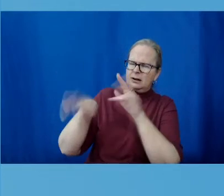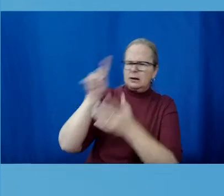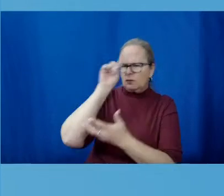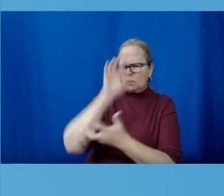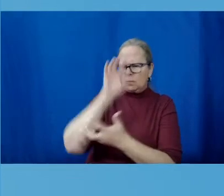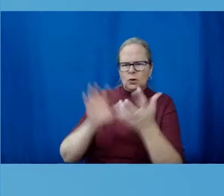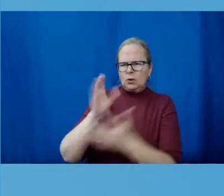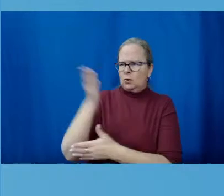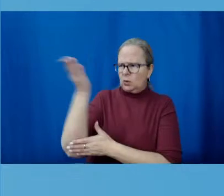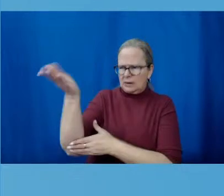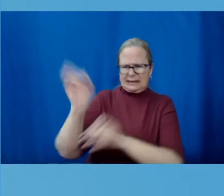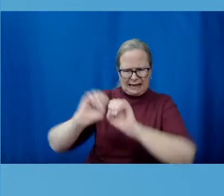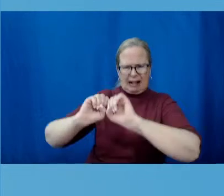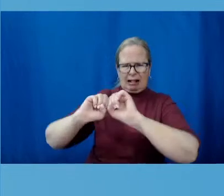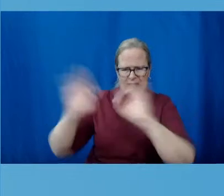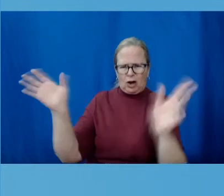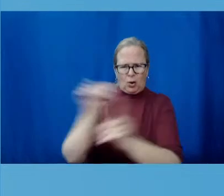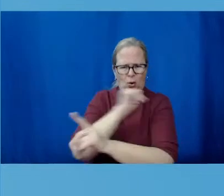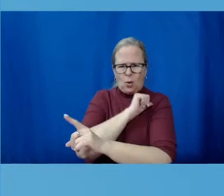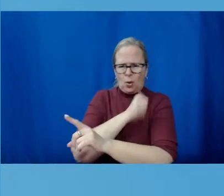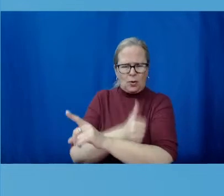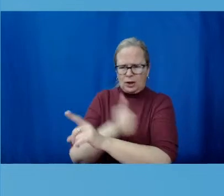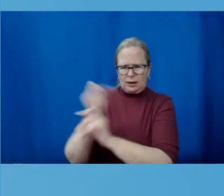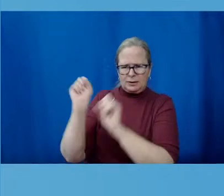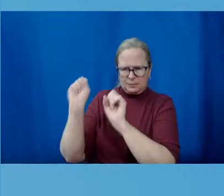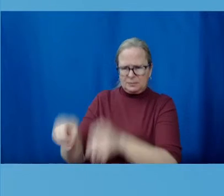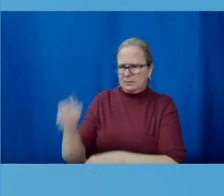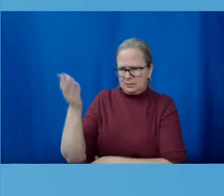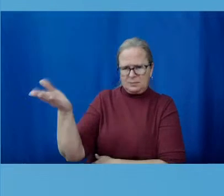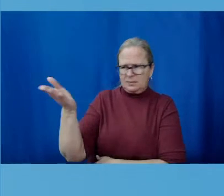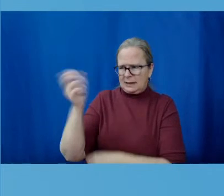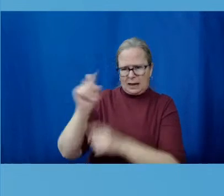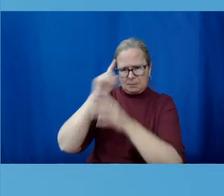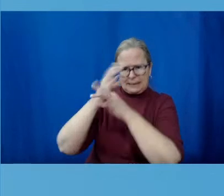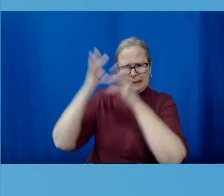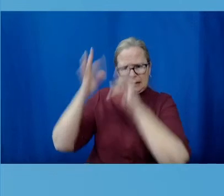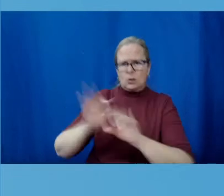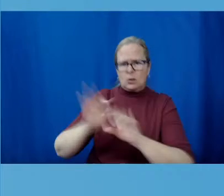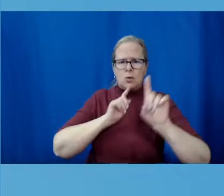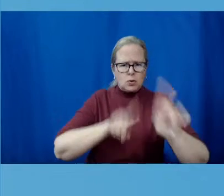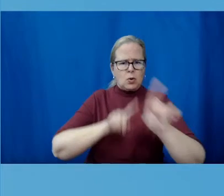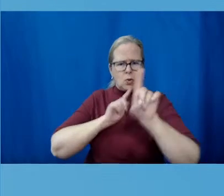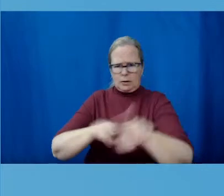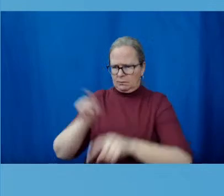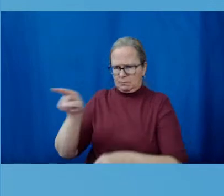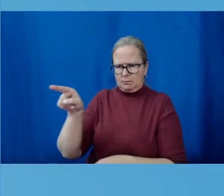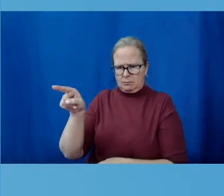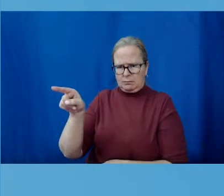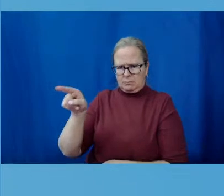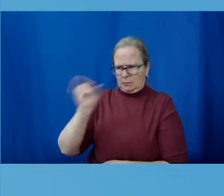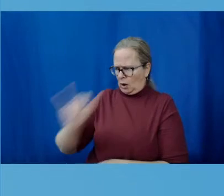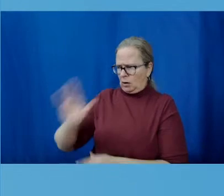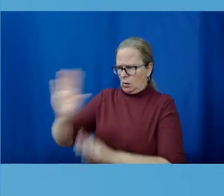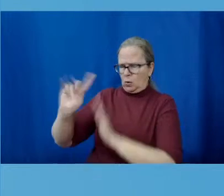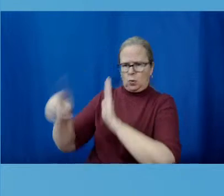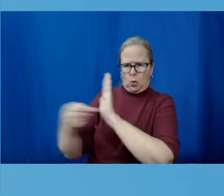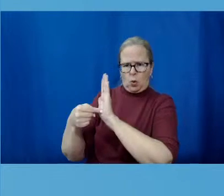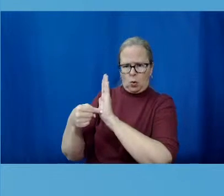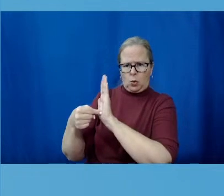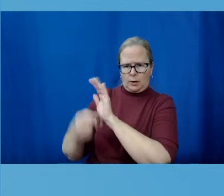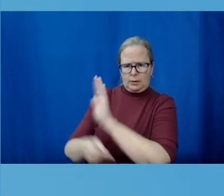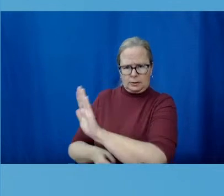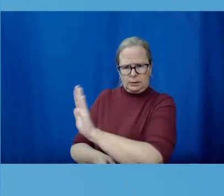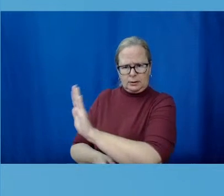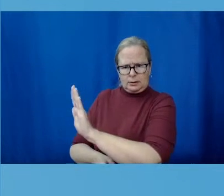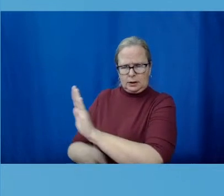to make orders. And I think that section was designed with epidemics and pandemics and disease outbreaks in